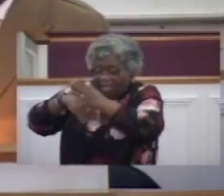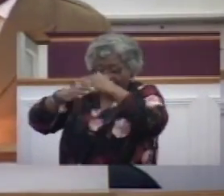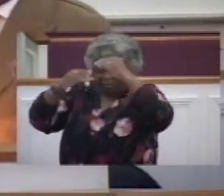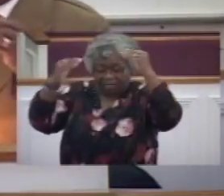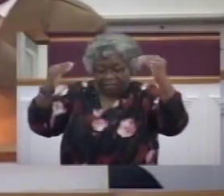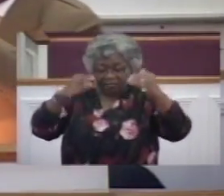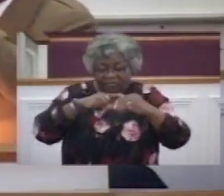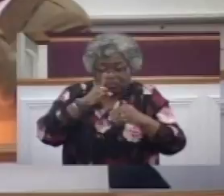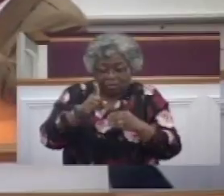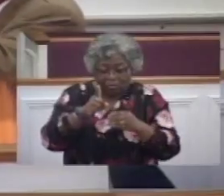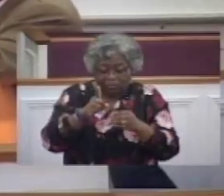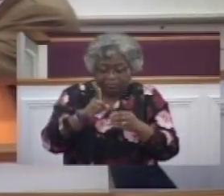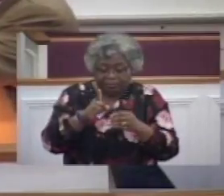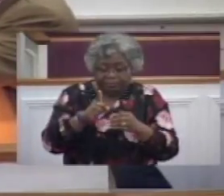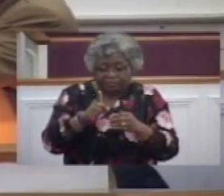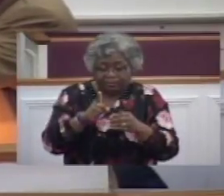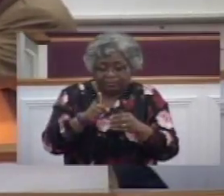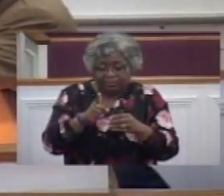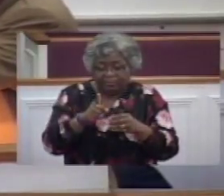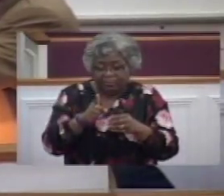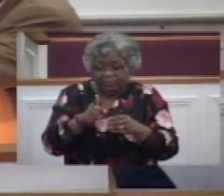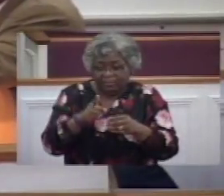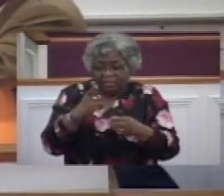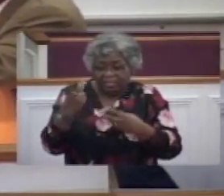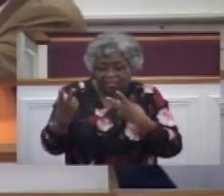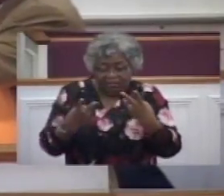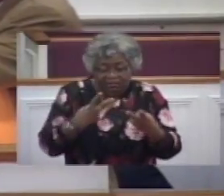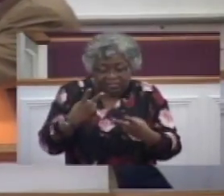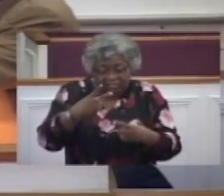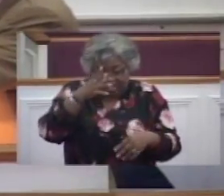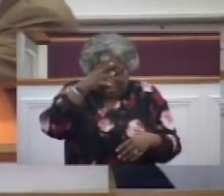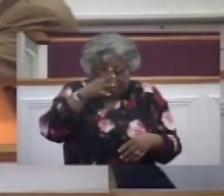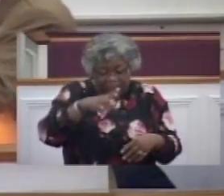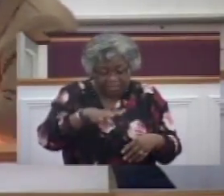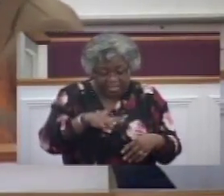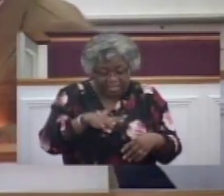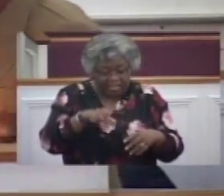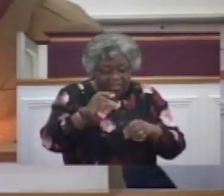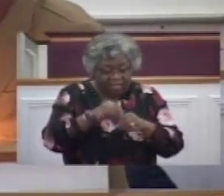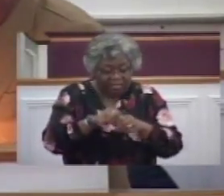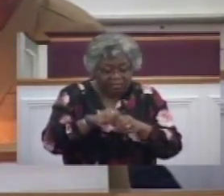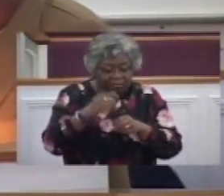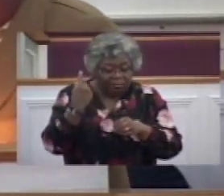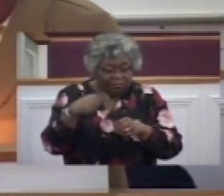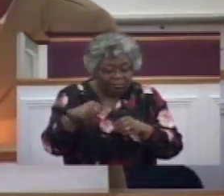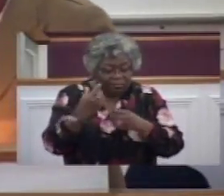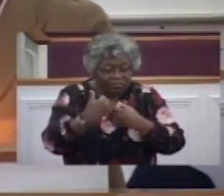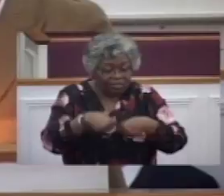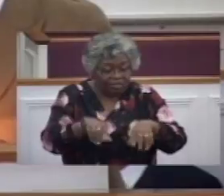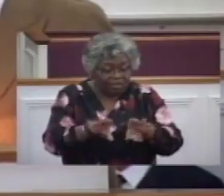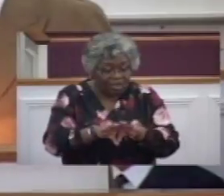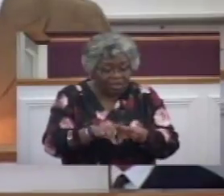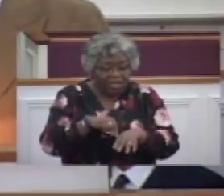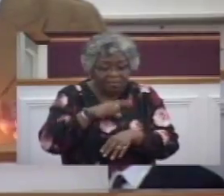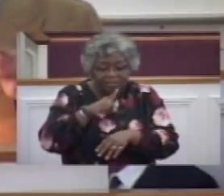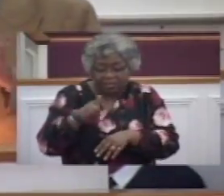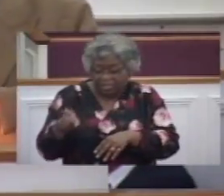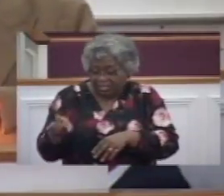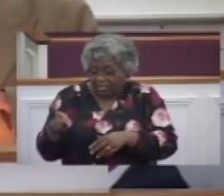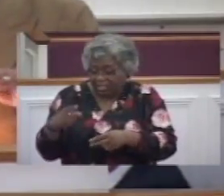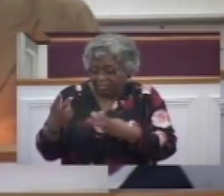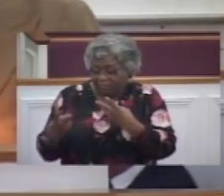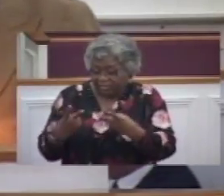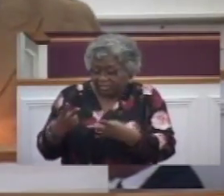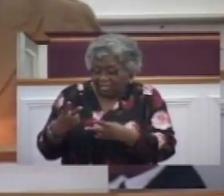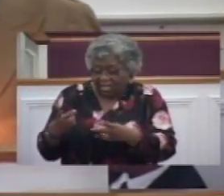So he pays a visitation to man in the garden. There he visits and